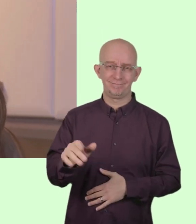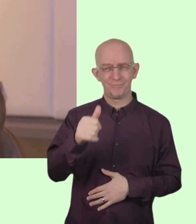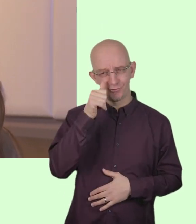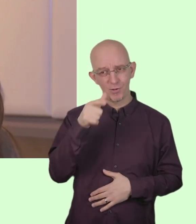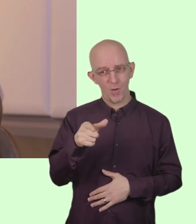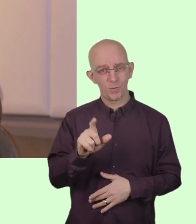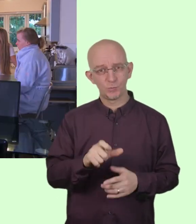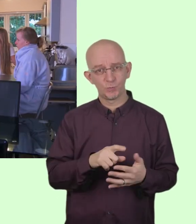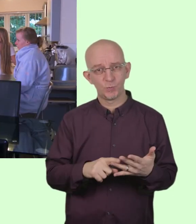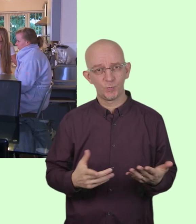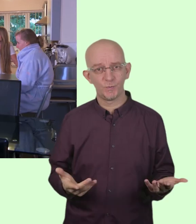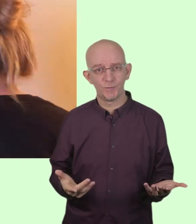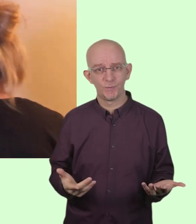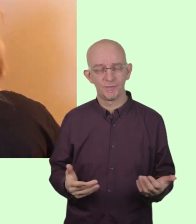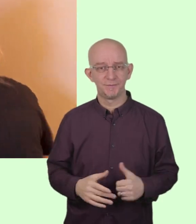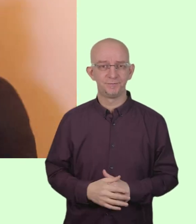score.